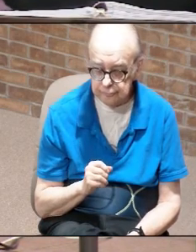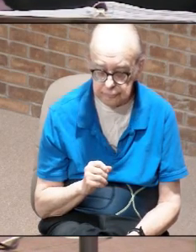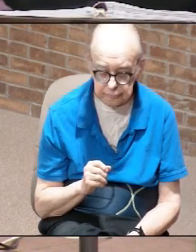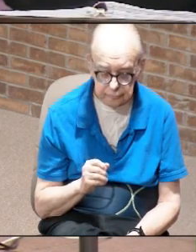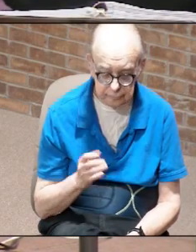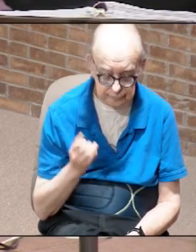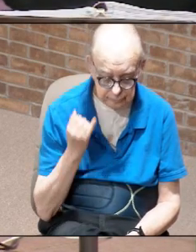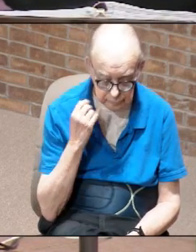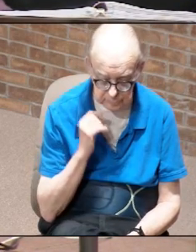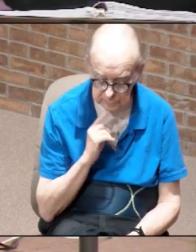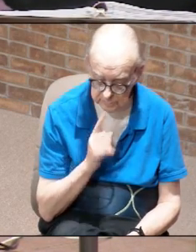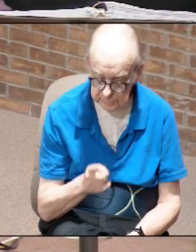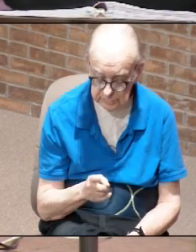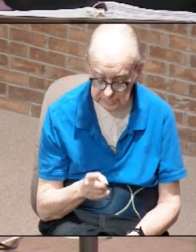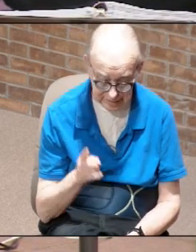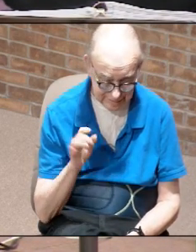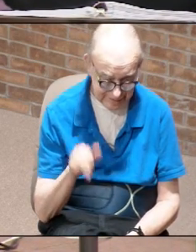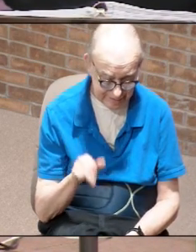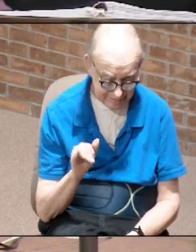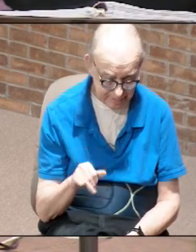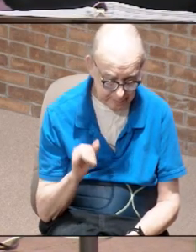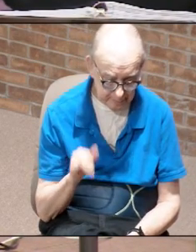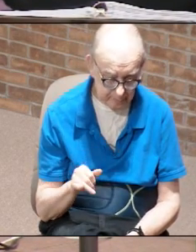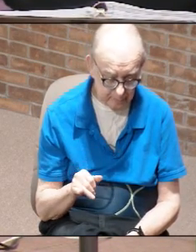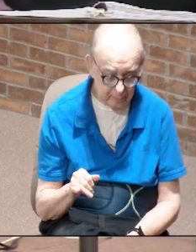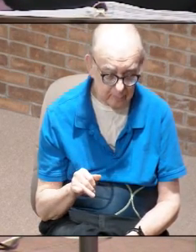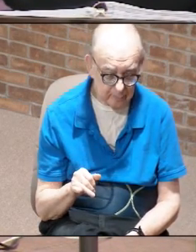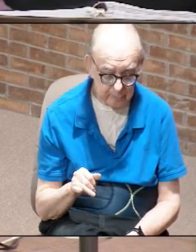And if the answer is yes,